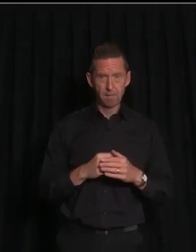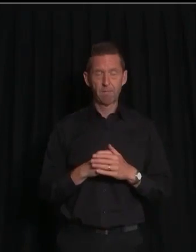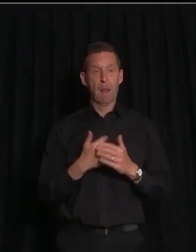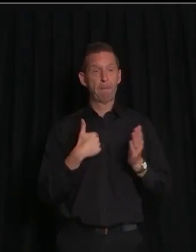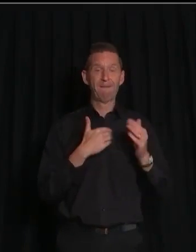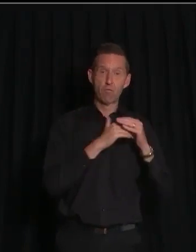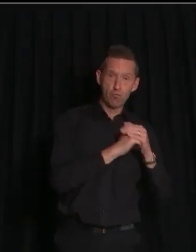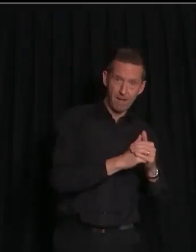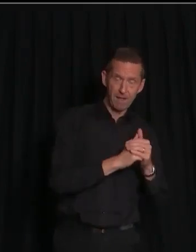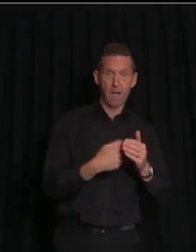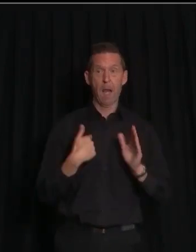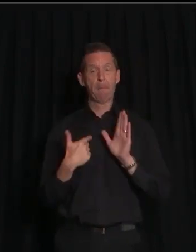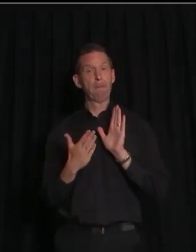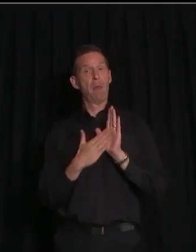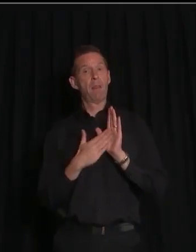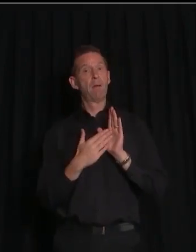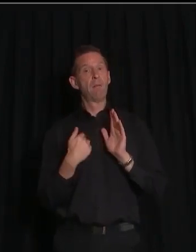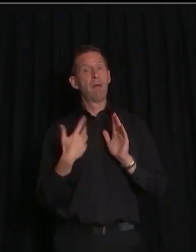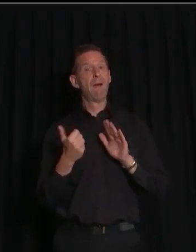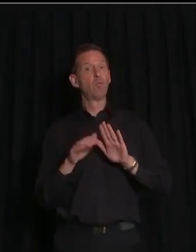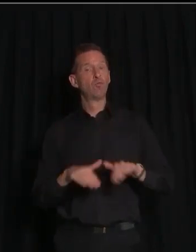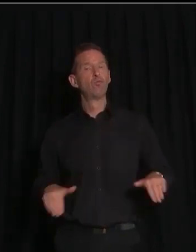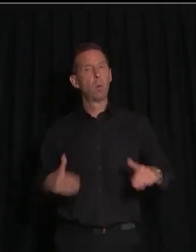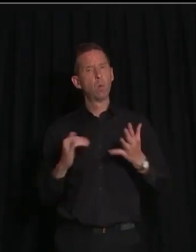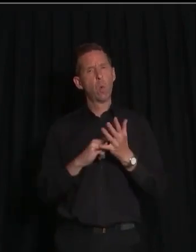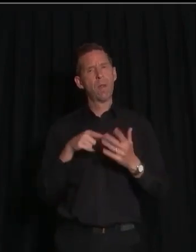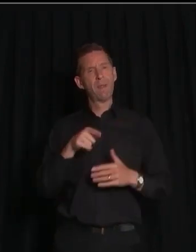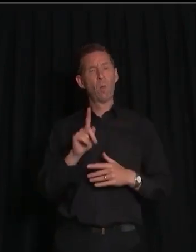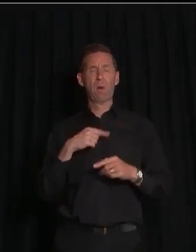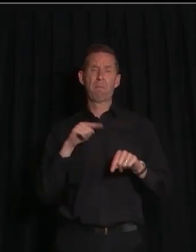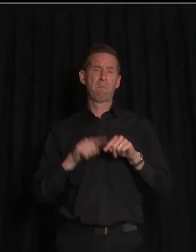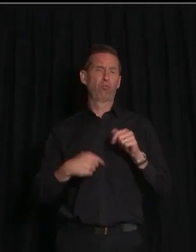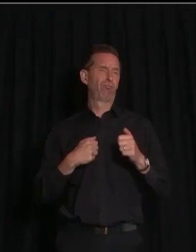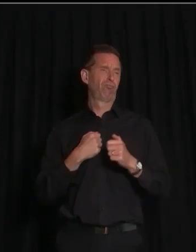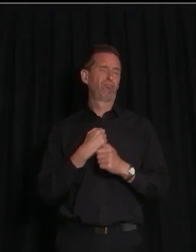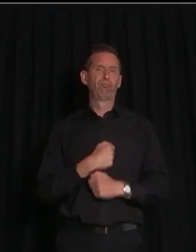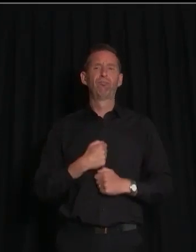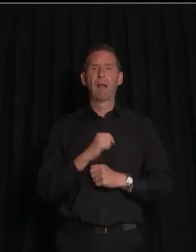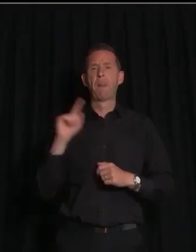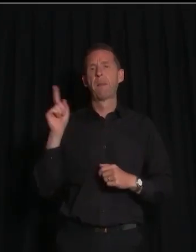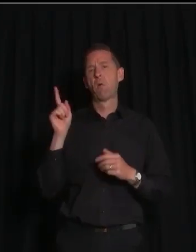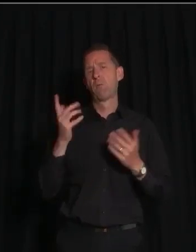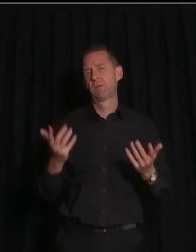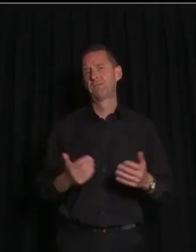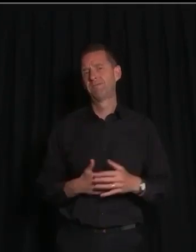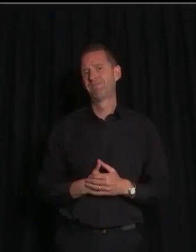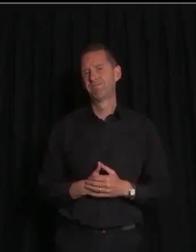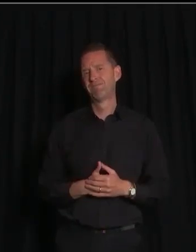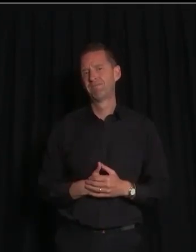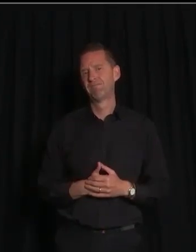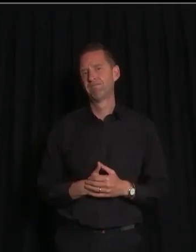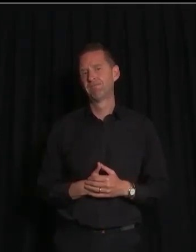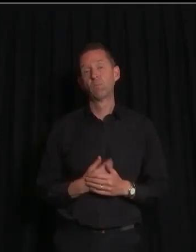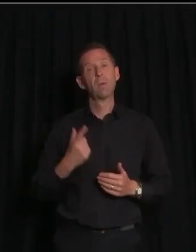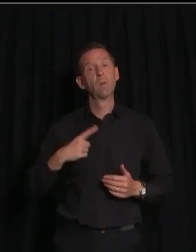mother. And that's one of the things that I enjoy most at this moment of my life.